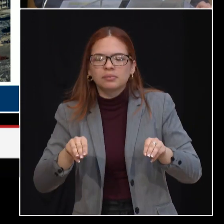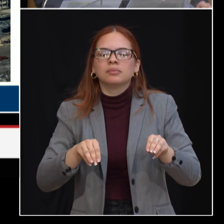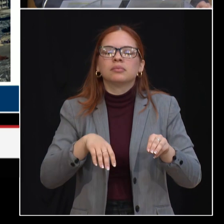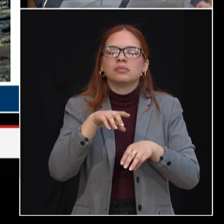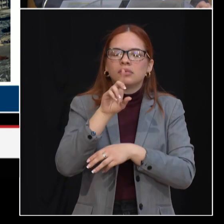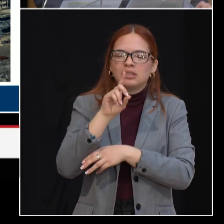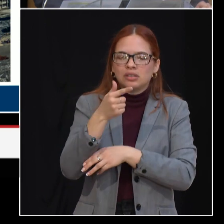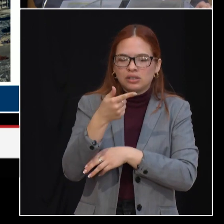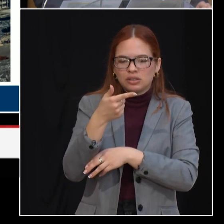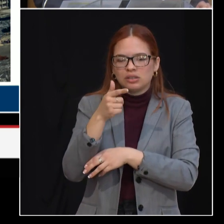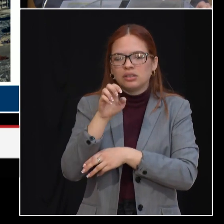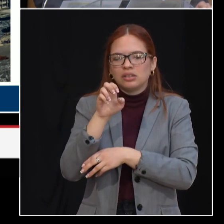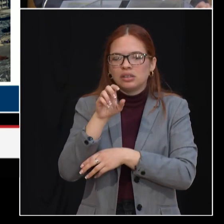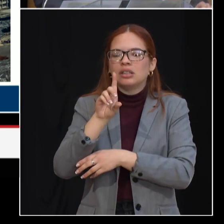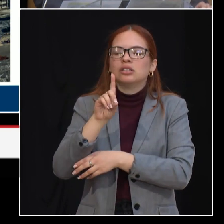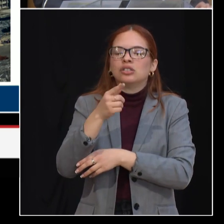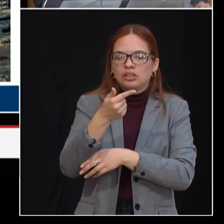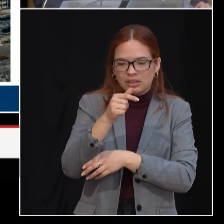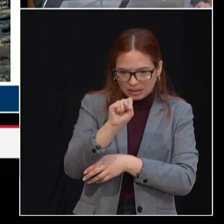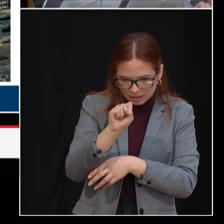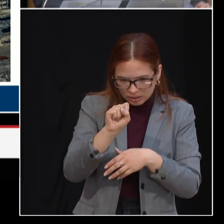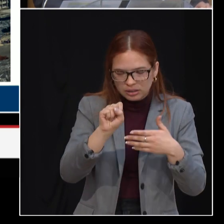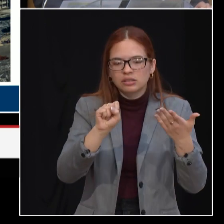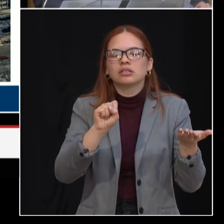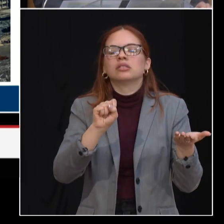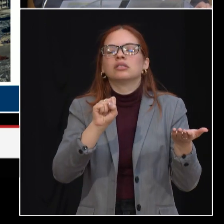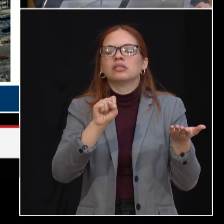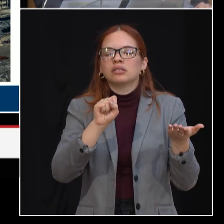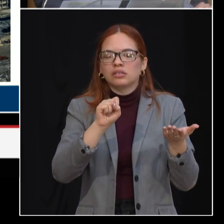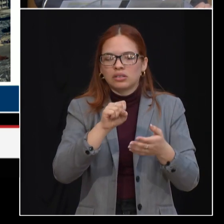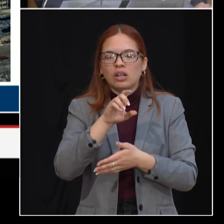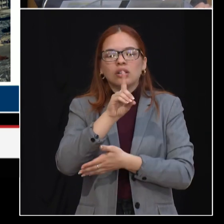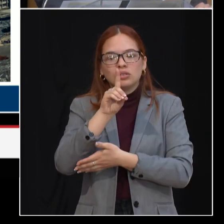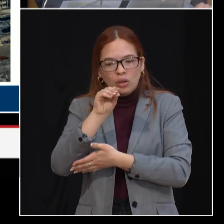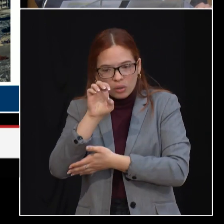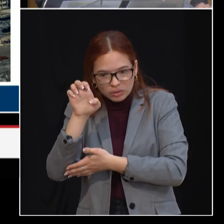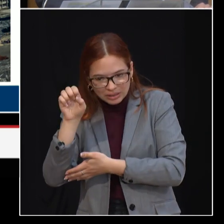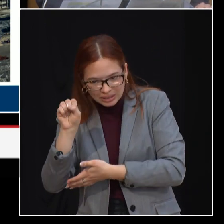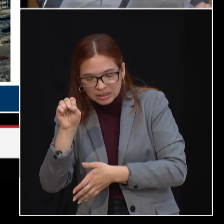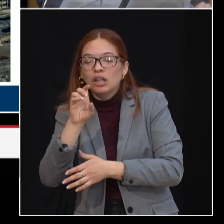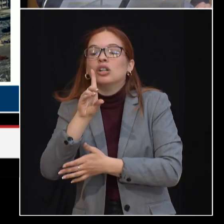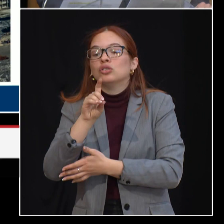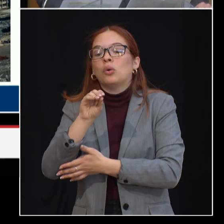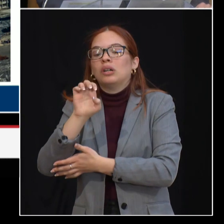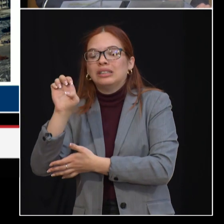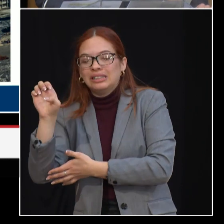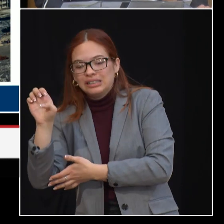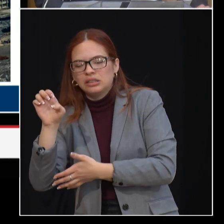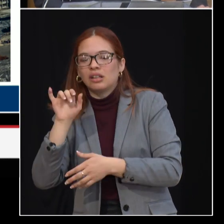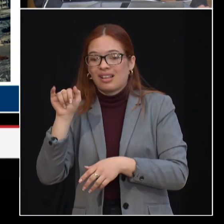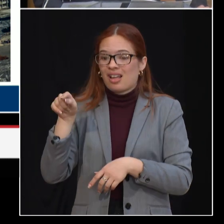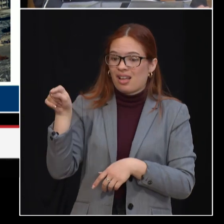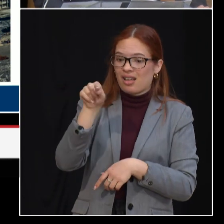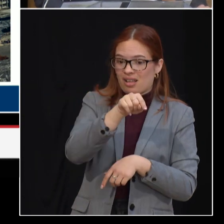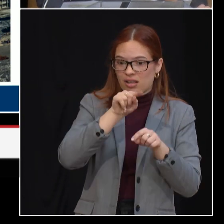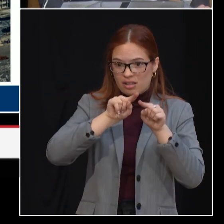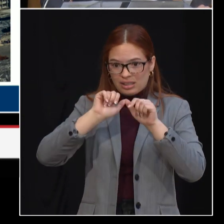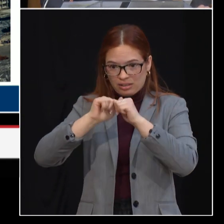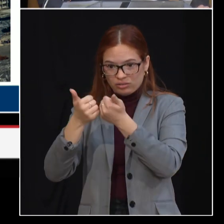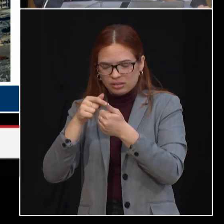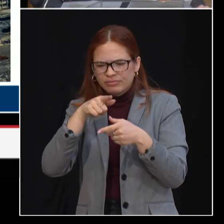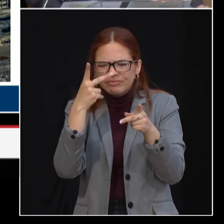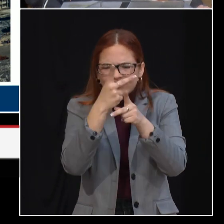been expertly leading efforts to offsite the DOEE facility, and so DEMPED will issue that RFP in